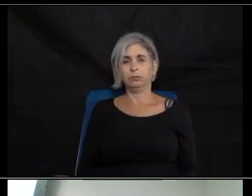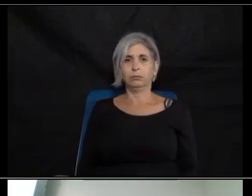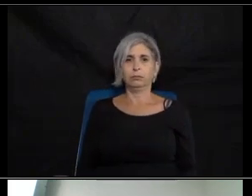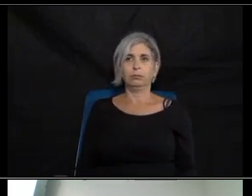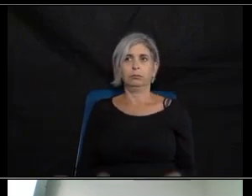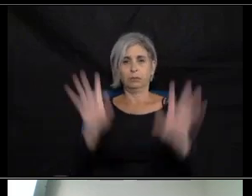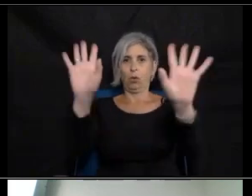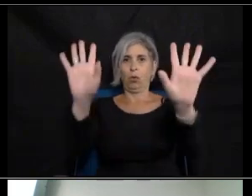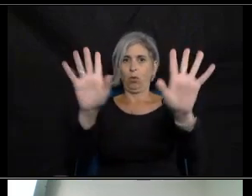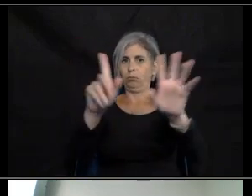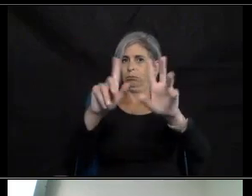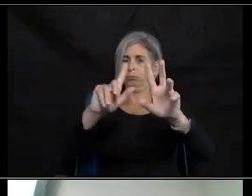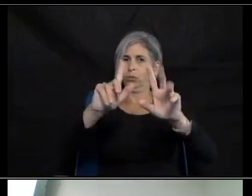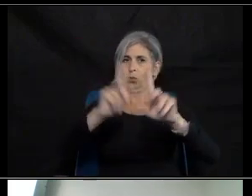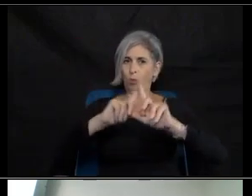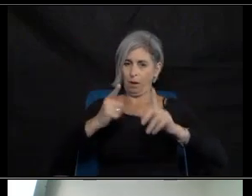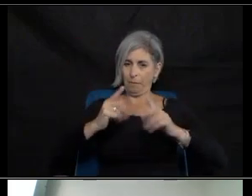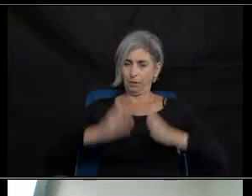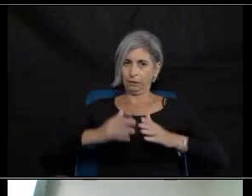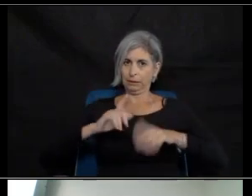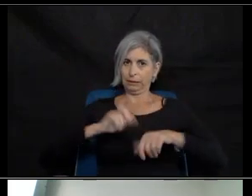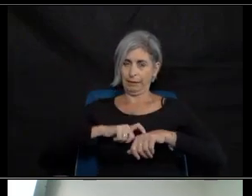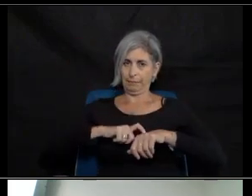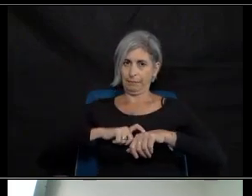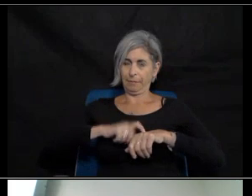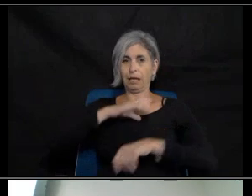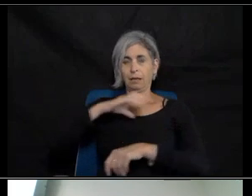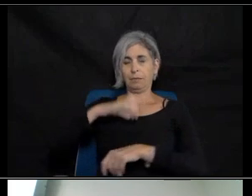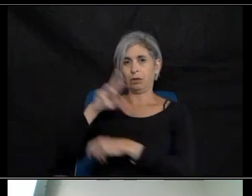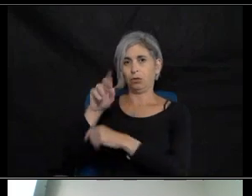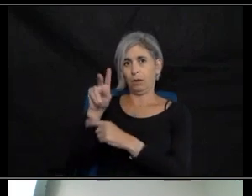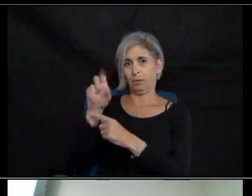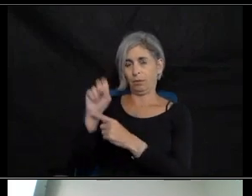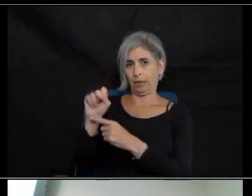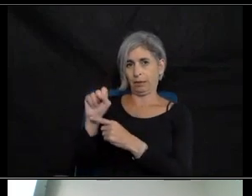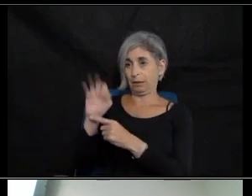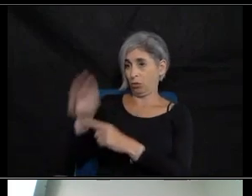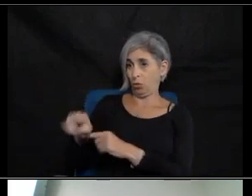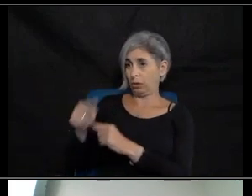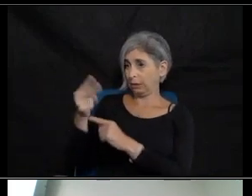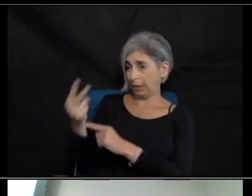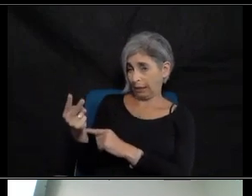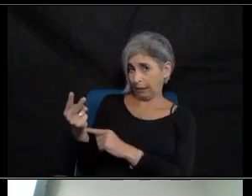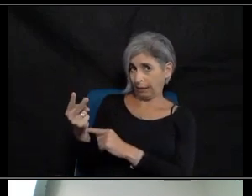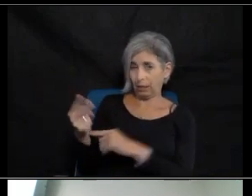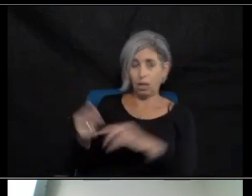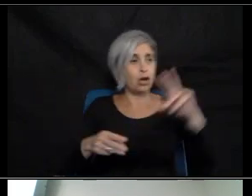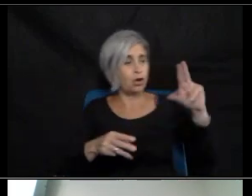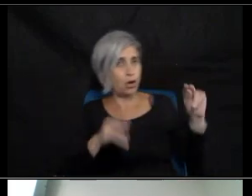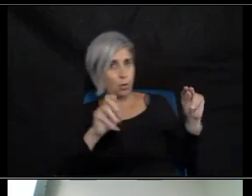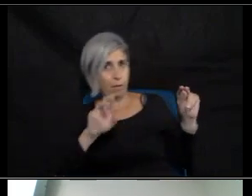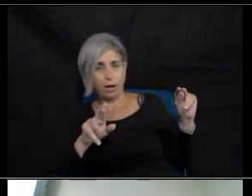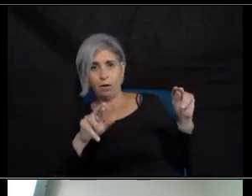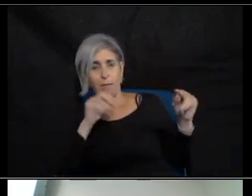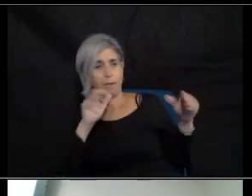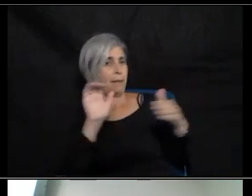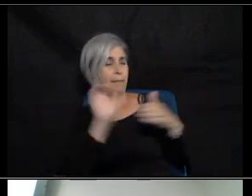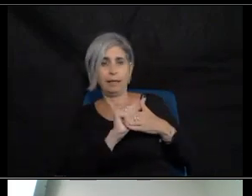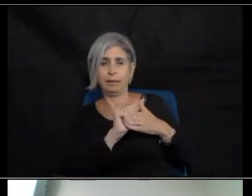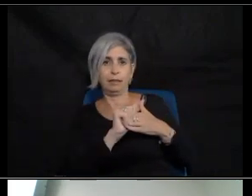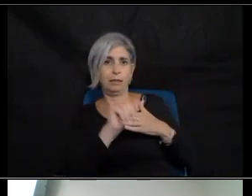worded. Excuse me, one person at a time. And so I ask Commissioner Romulus regarding her second. No, Mayor, I make no amendment to